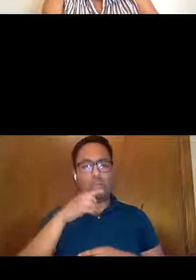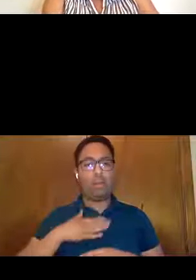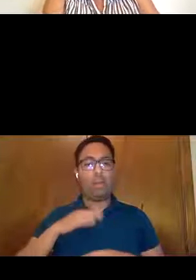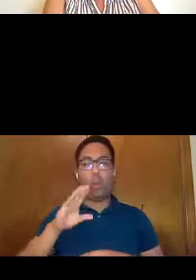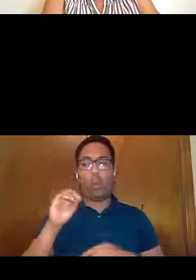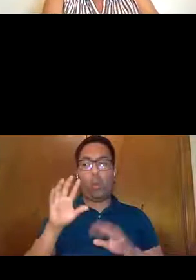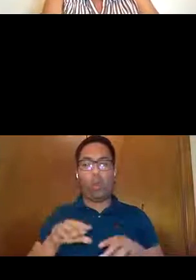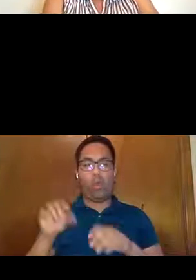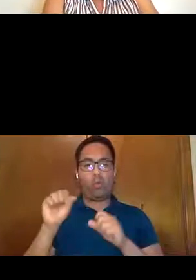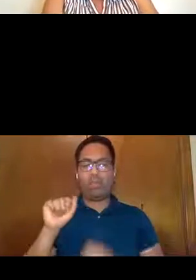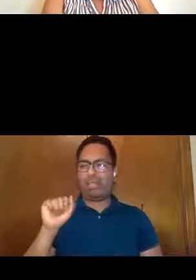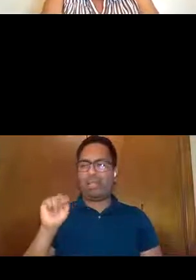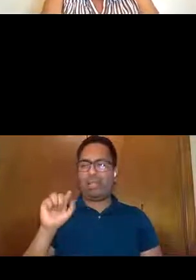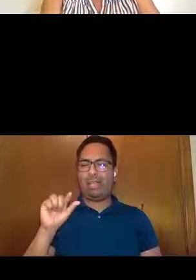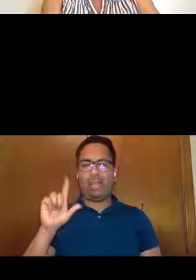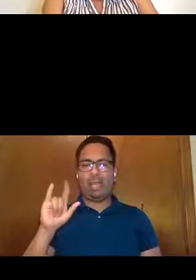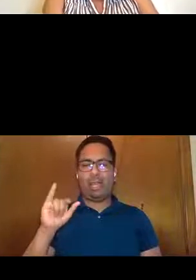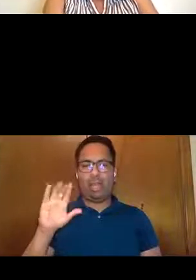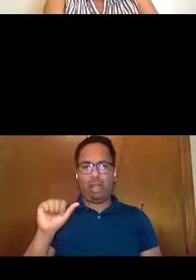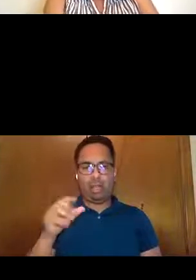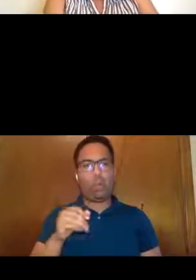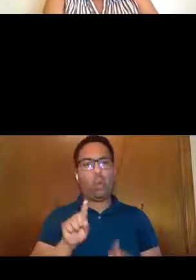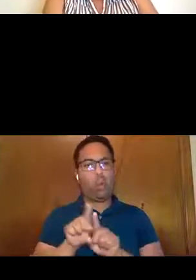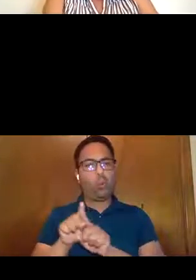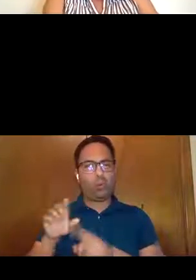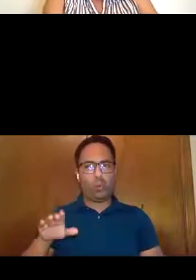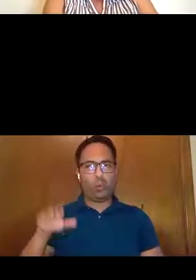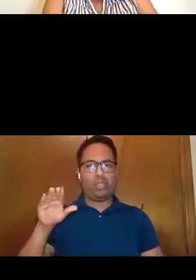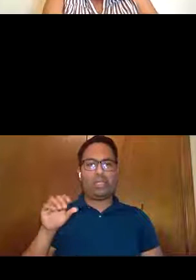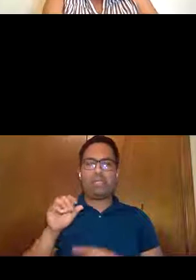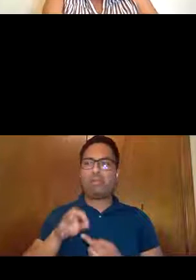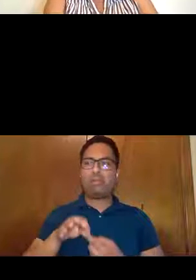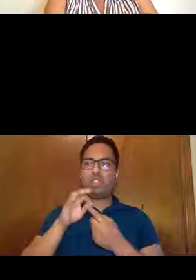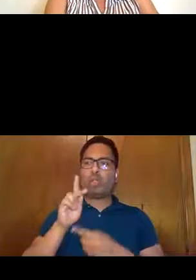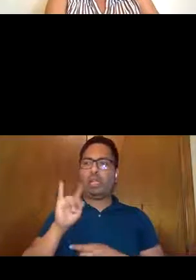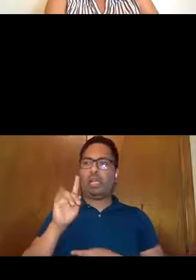Angelica, as well as Raising Special Kids, we'd like to welcome you this evening.